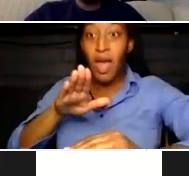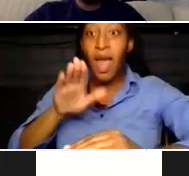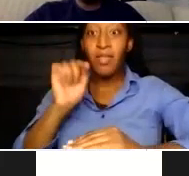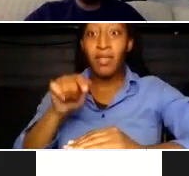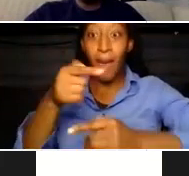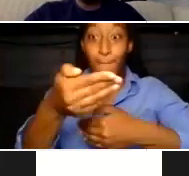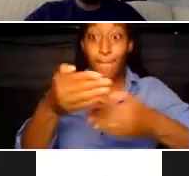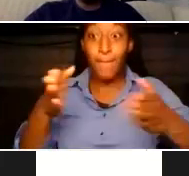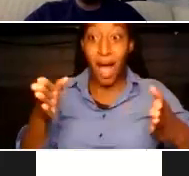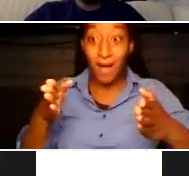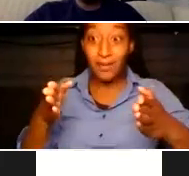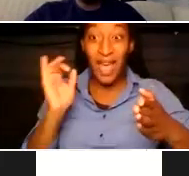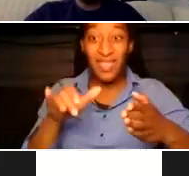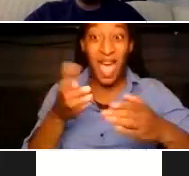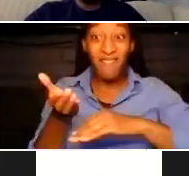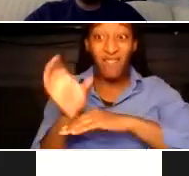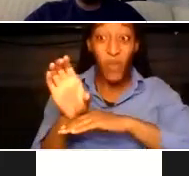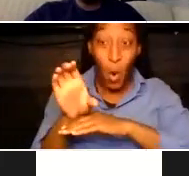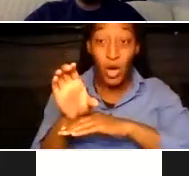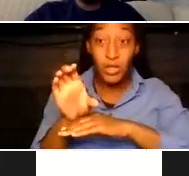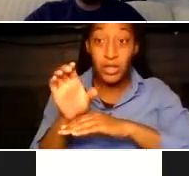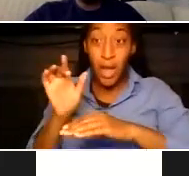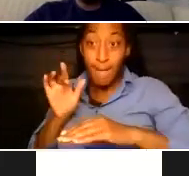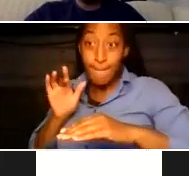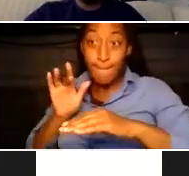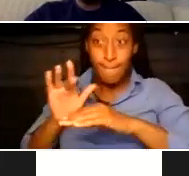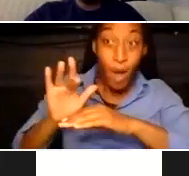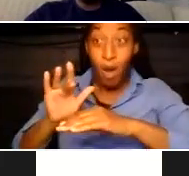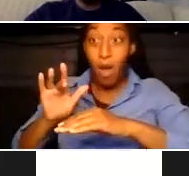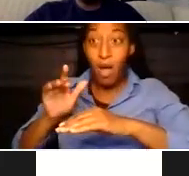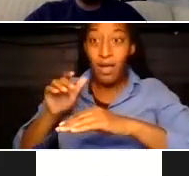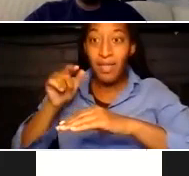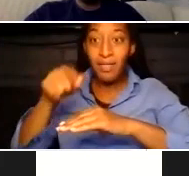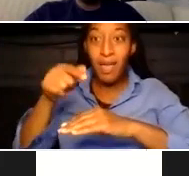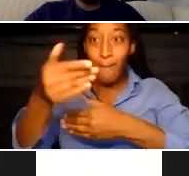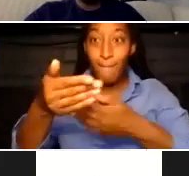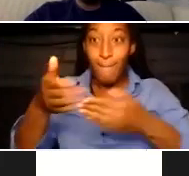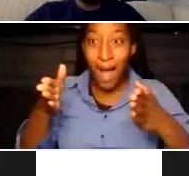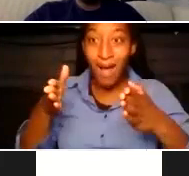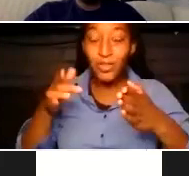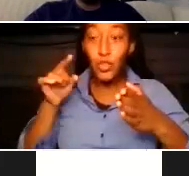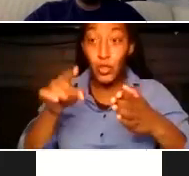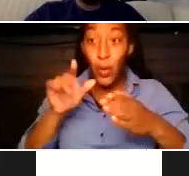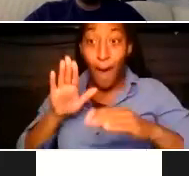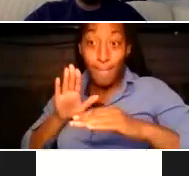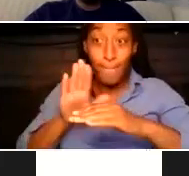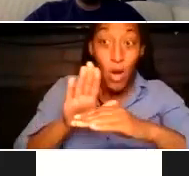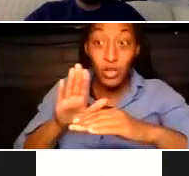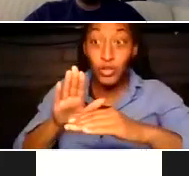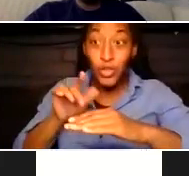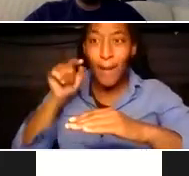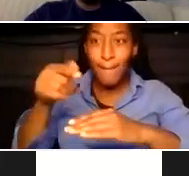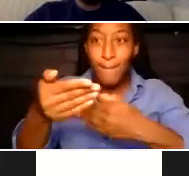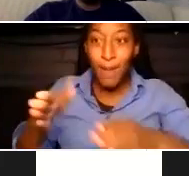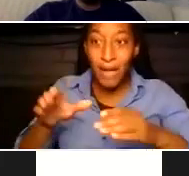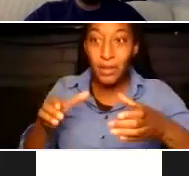box moves. You push the box, it moves. The force that you apply and